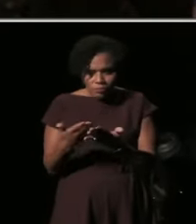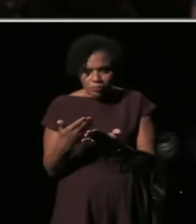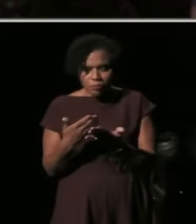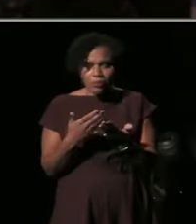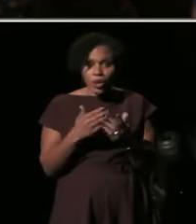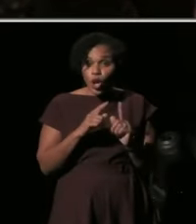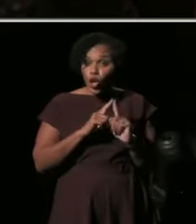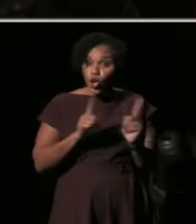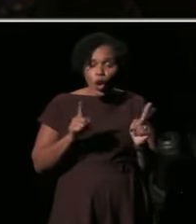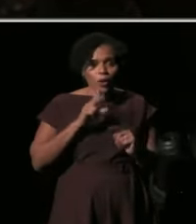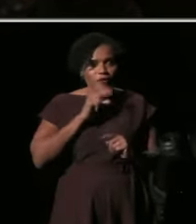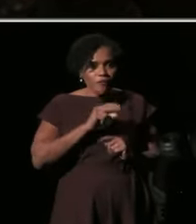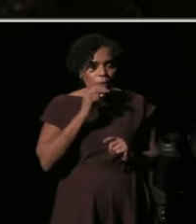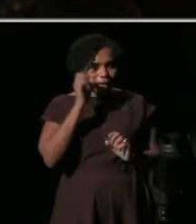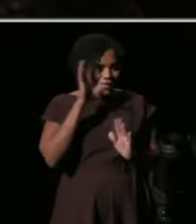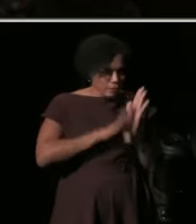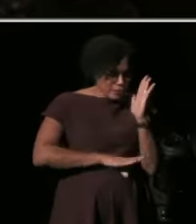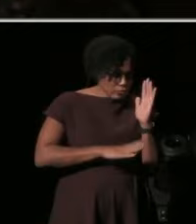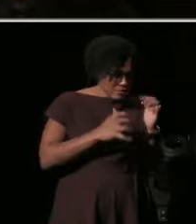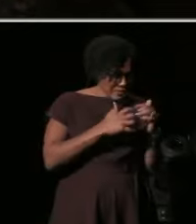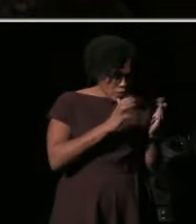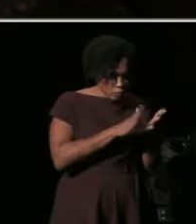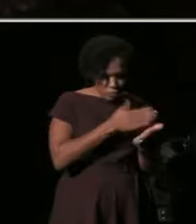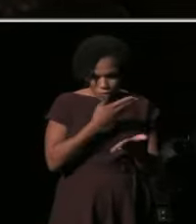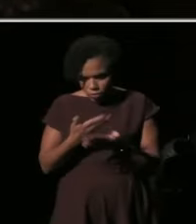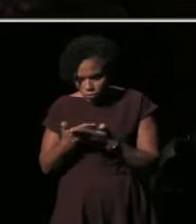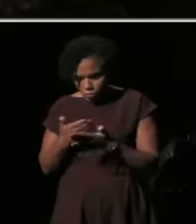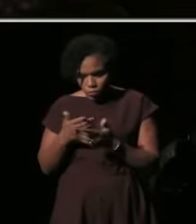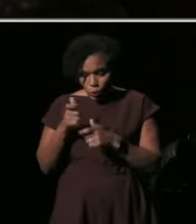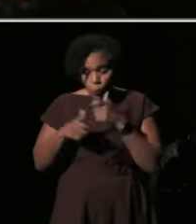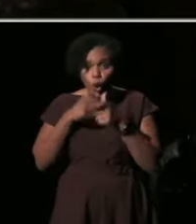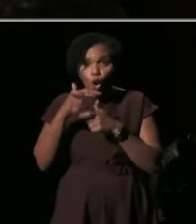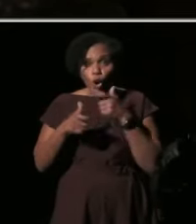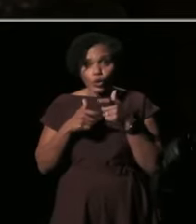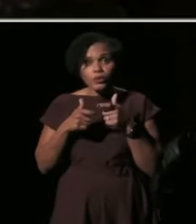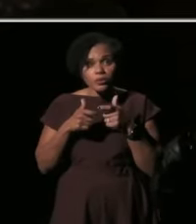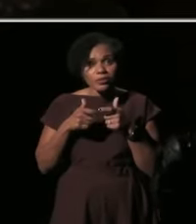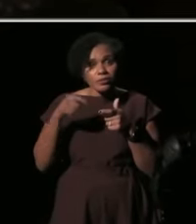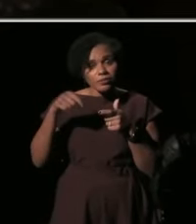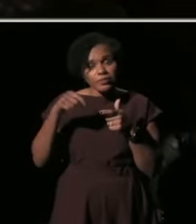nonverbal experience into words, words that he